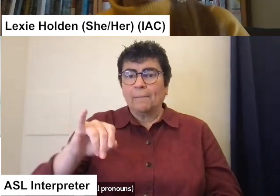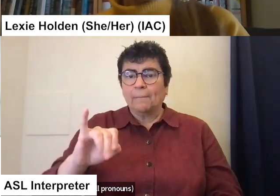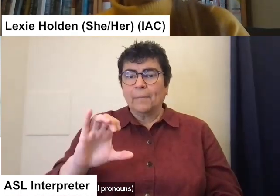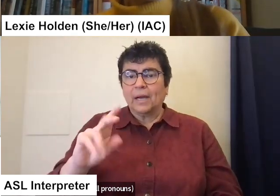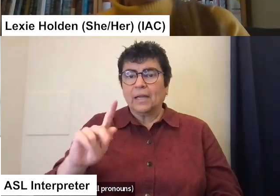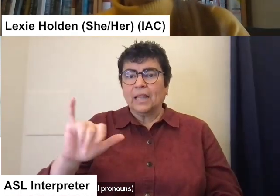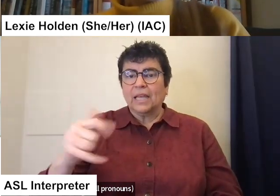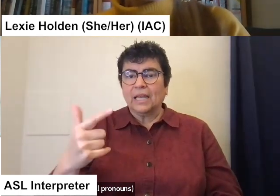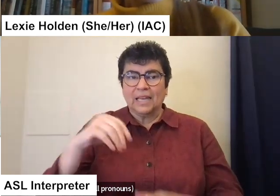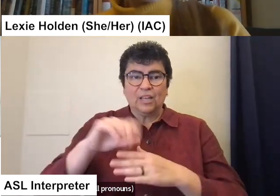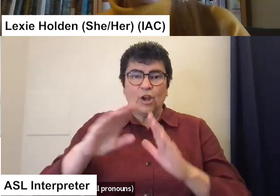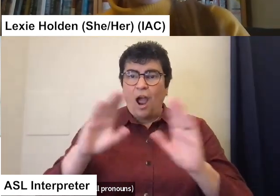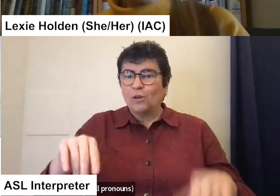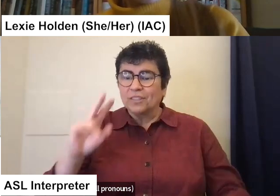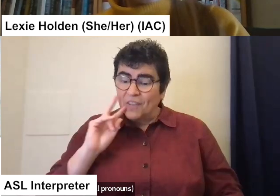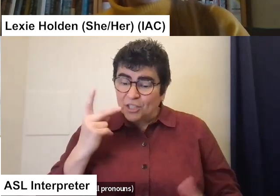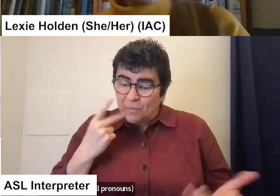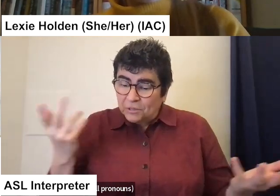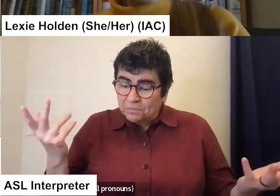house vegetables,